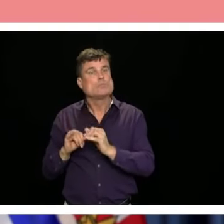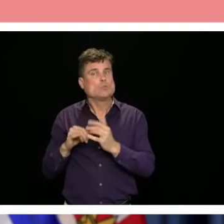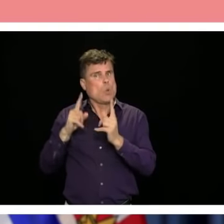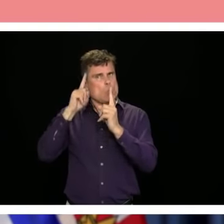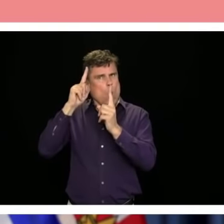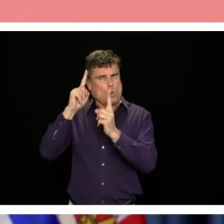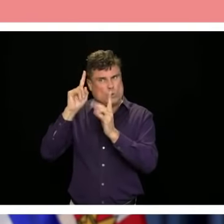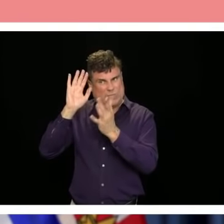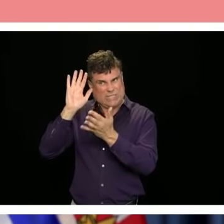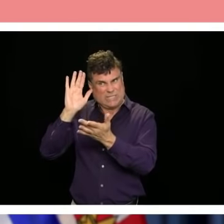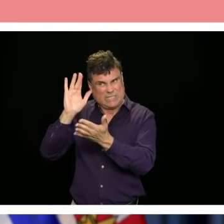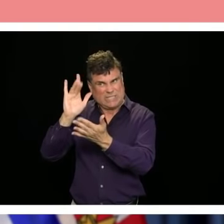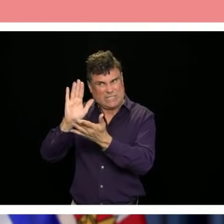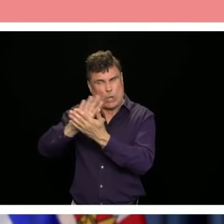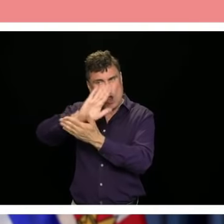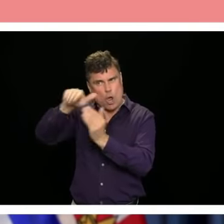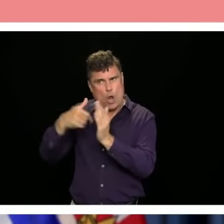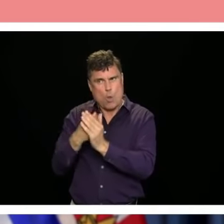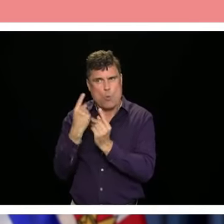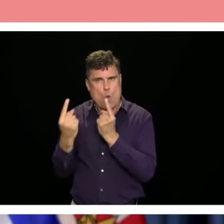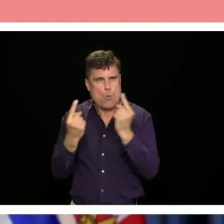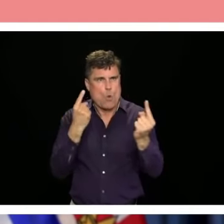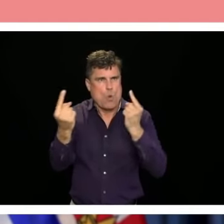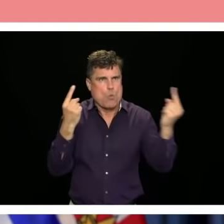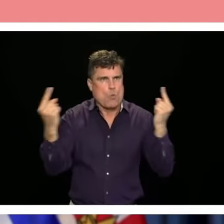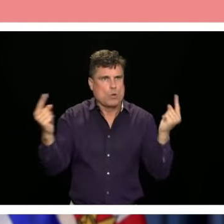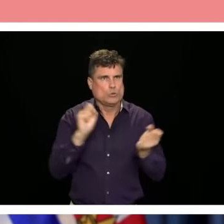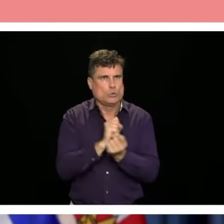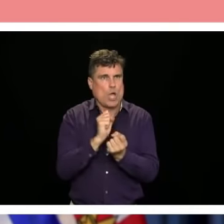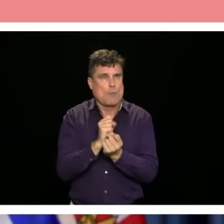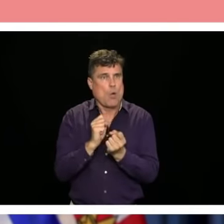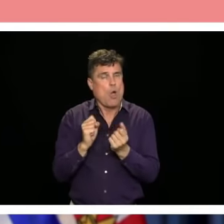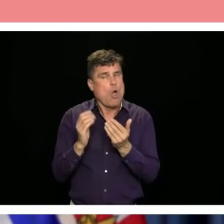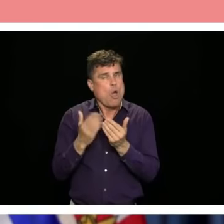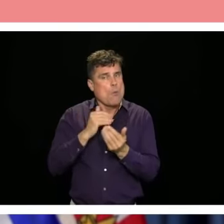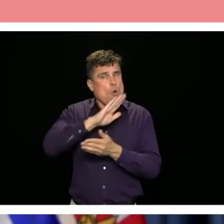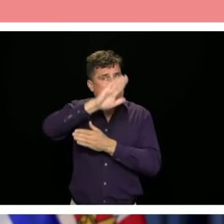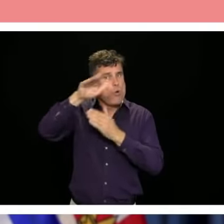39,576 were working at only one impacted site. So